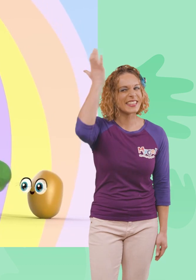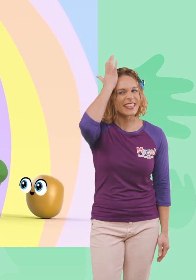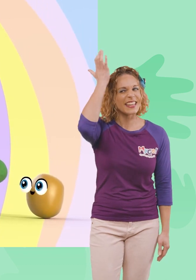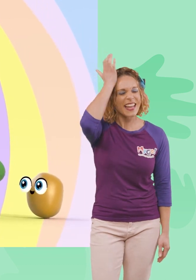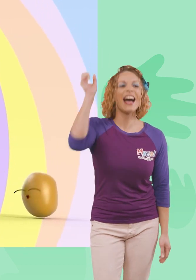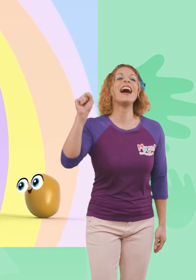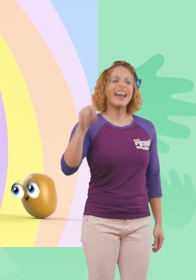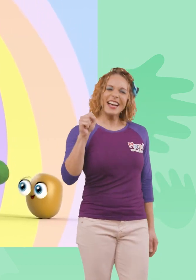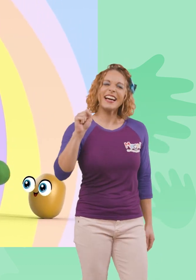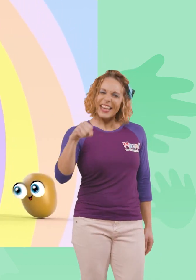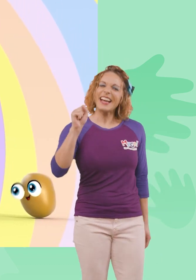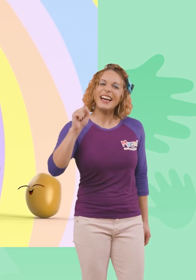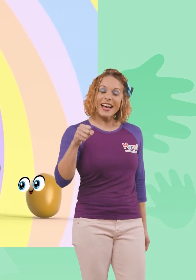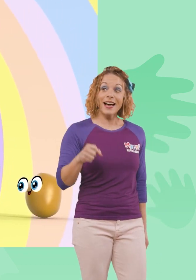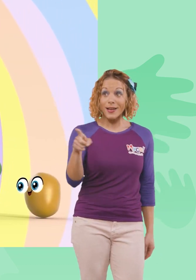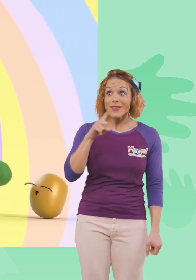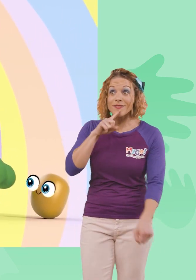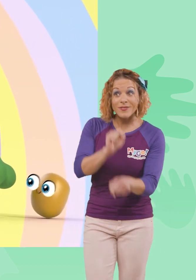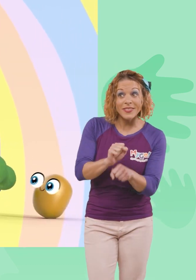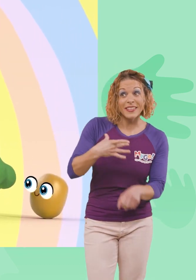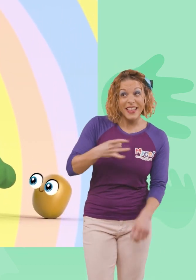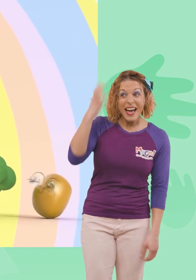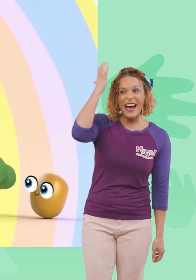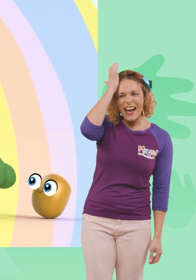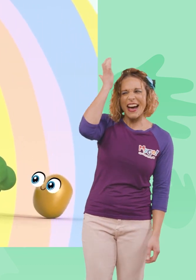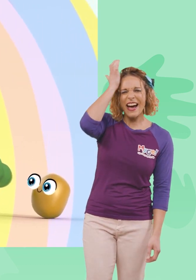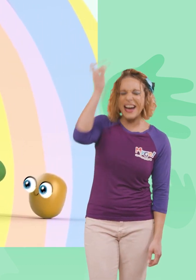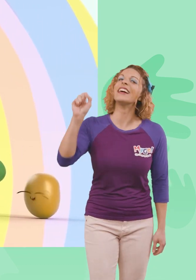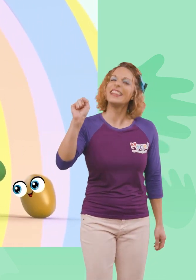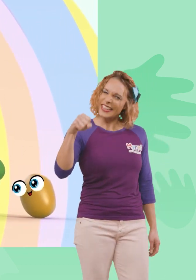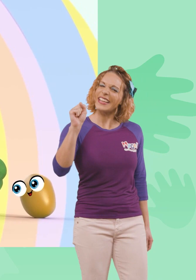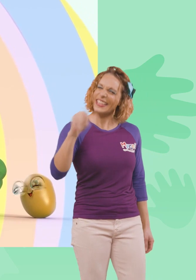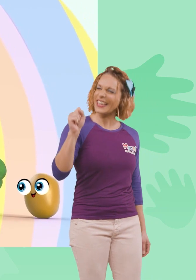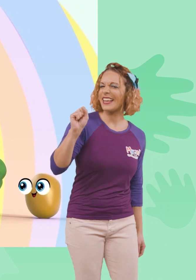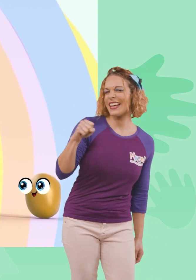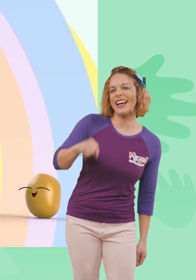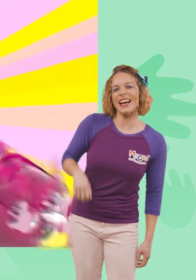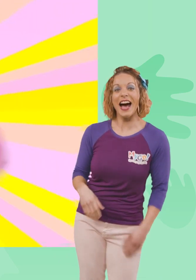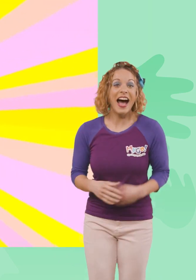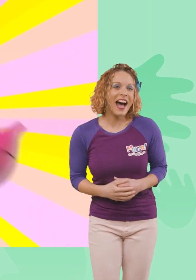Yes!